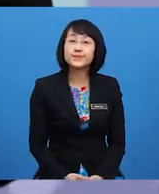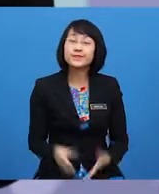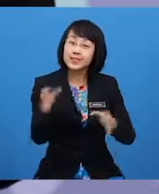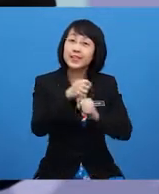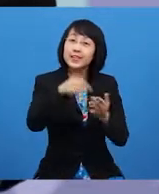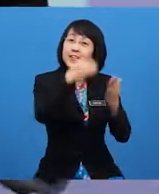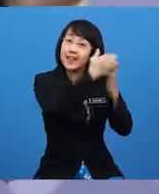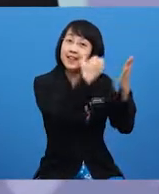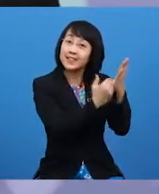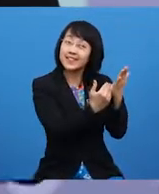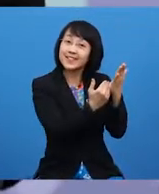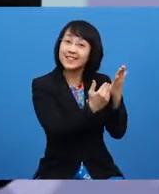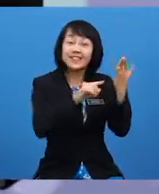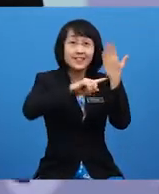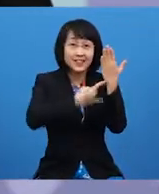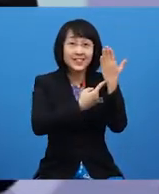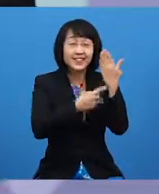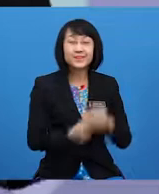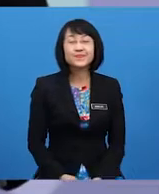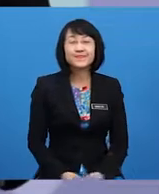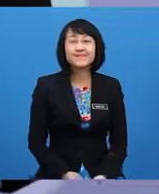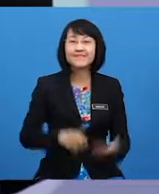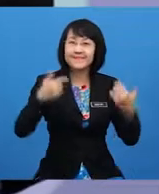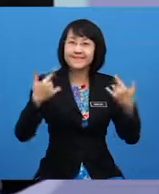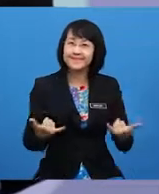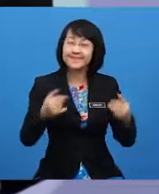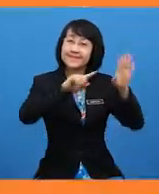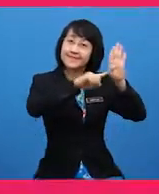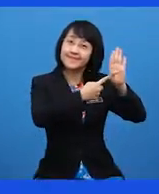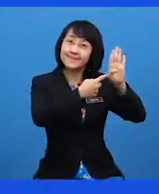this lesson started. Okay, boys and girls, let's begin.